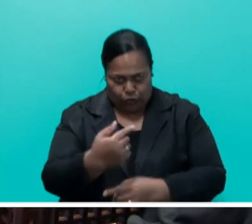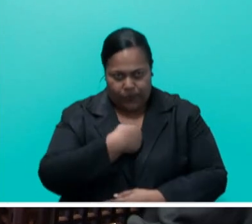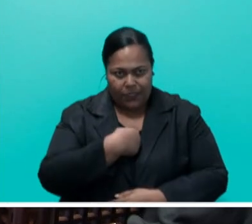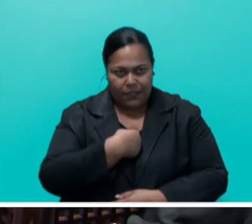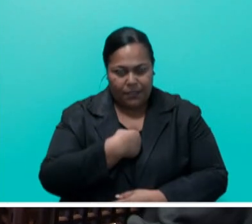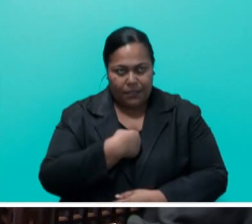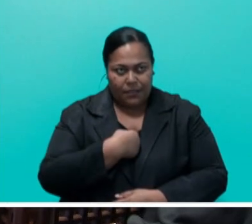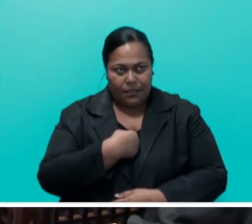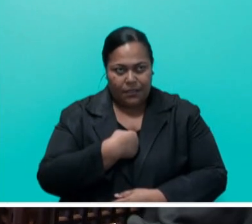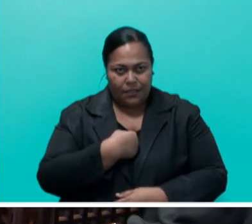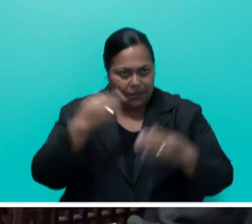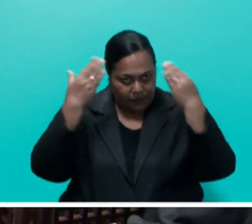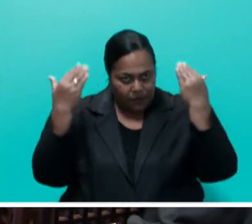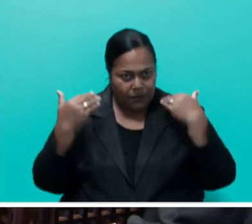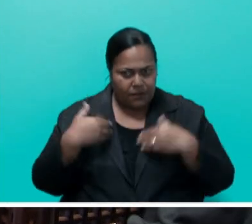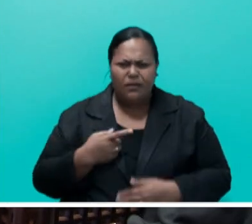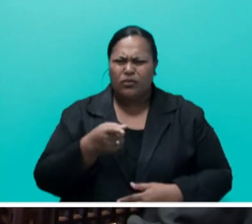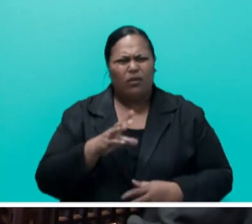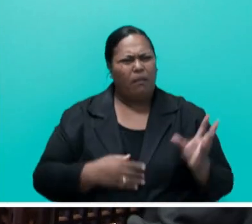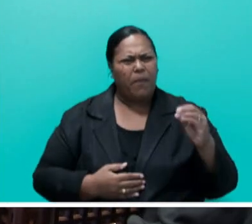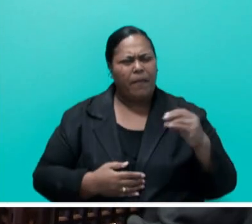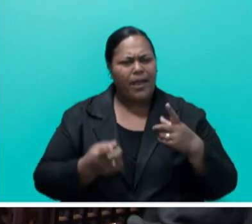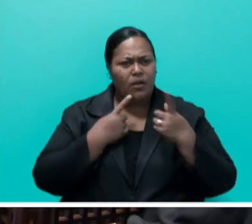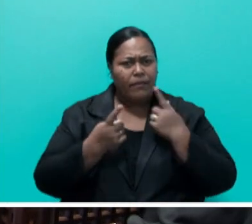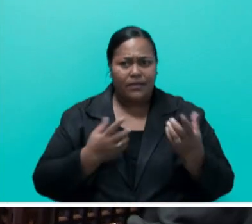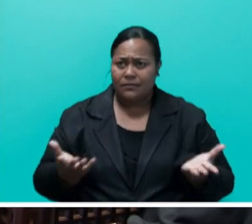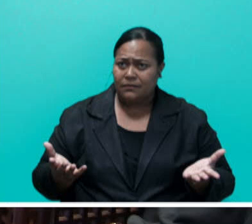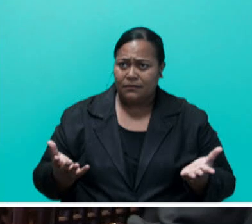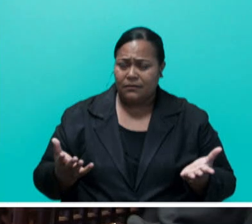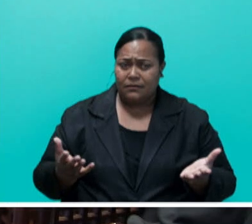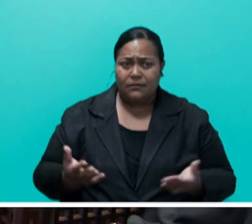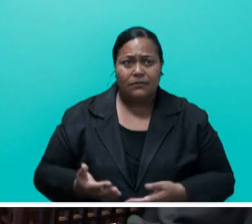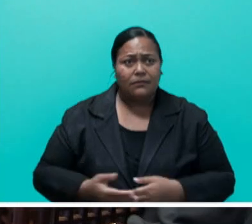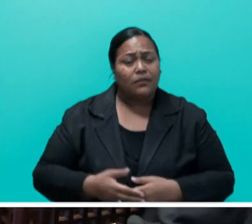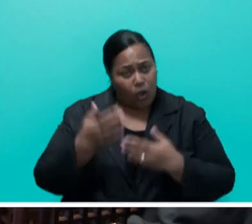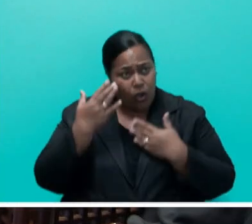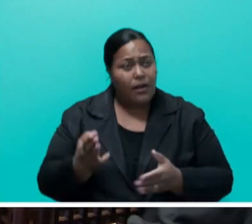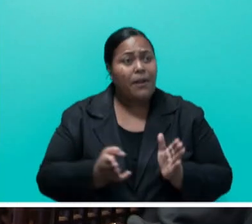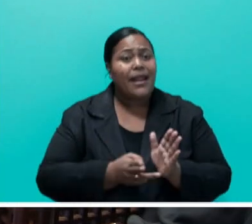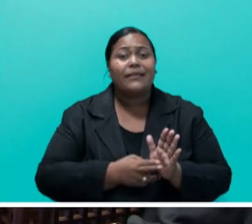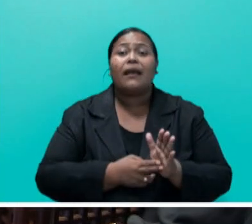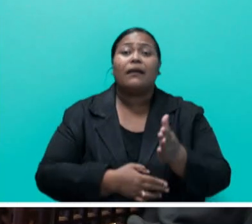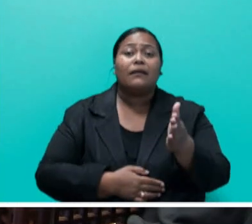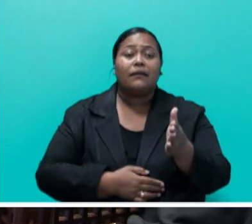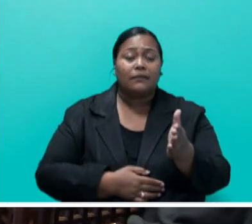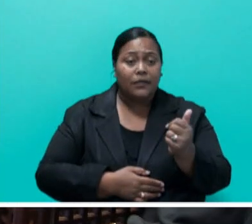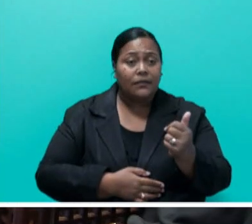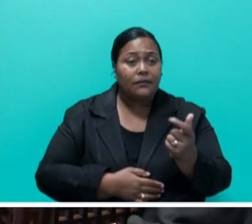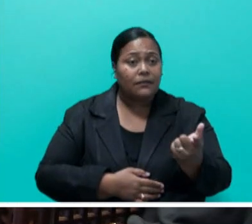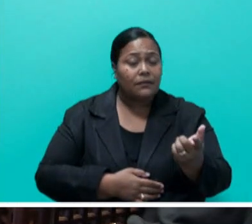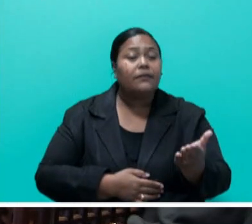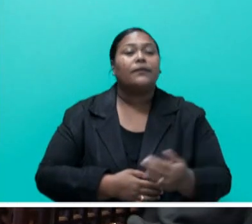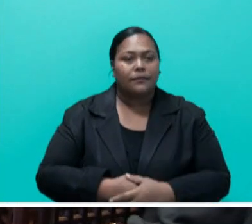You are making a running commentary with the Honorable Minister. Yes, Honorable Naisa. And then to you. Thank